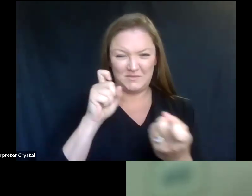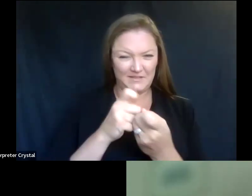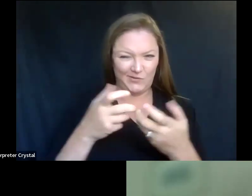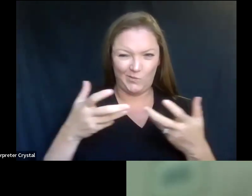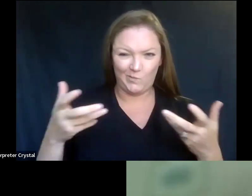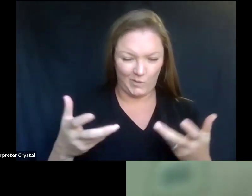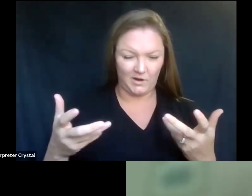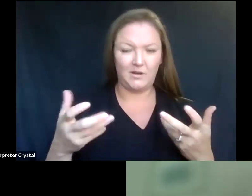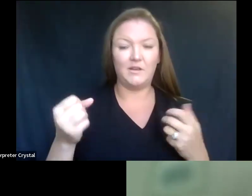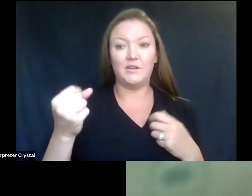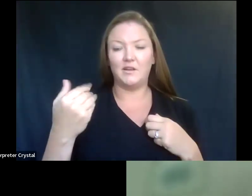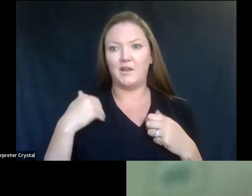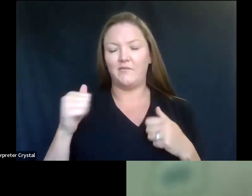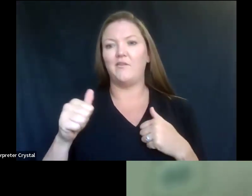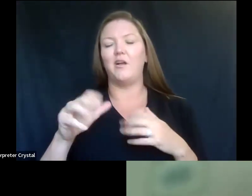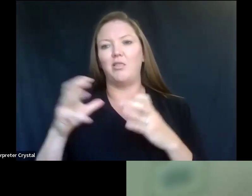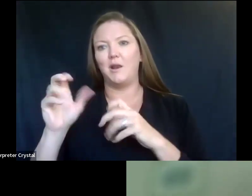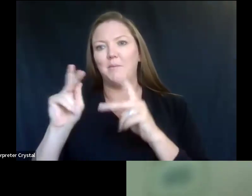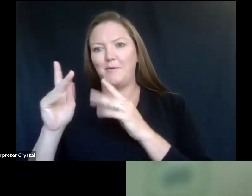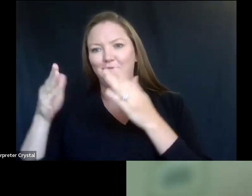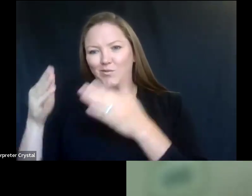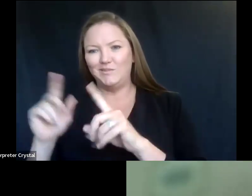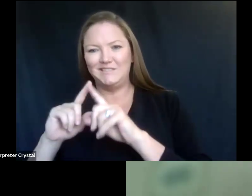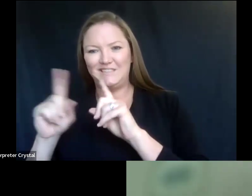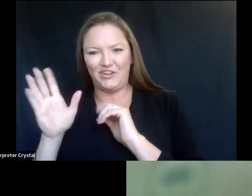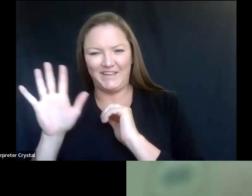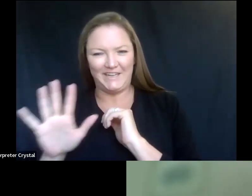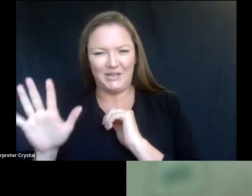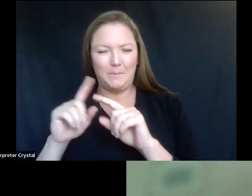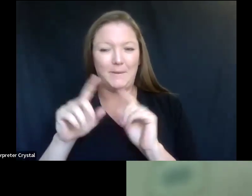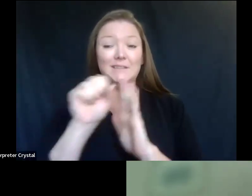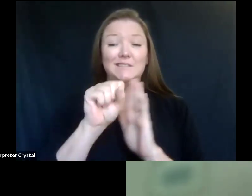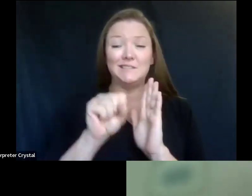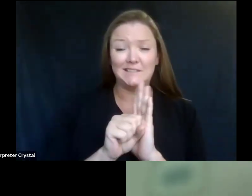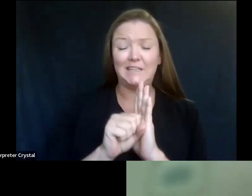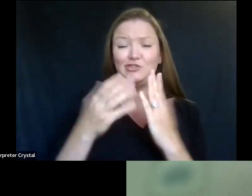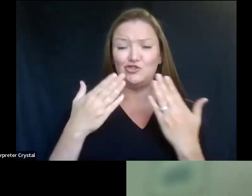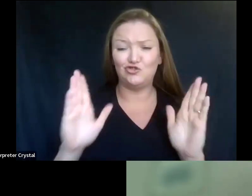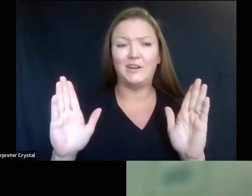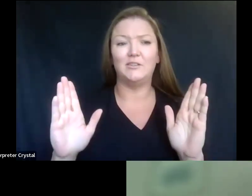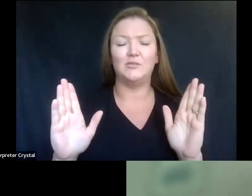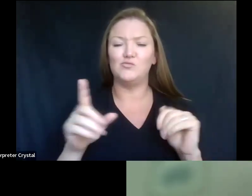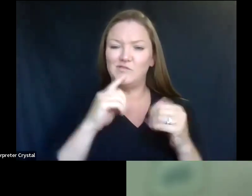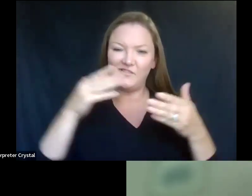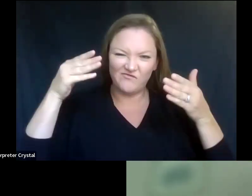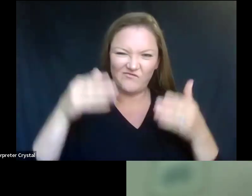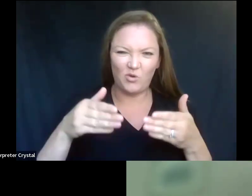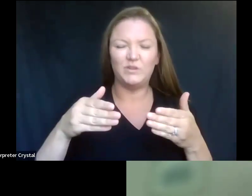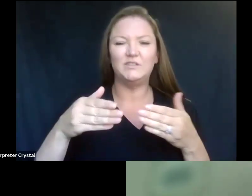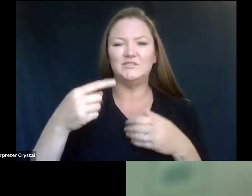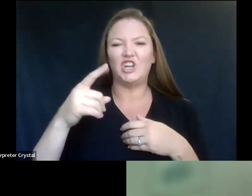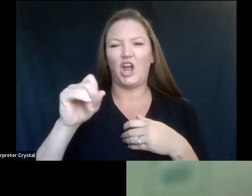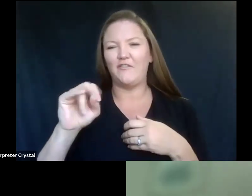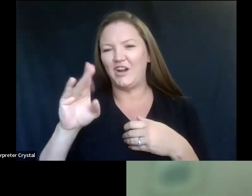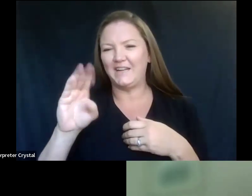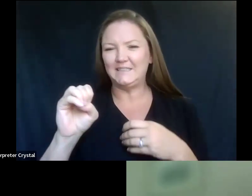that are obviously focused on governance on this side, but for within the state, obviously, we're also a little bit more focused on what governance means within the